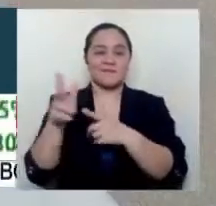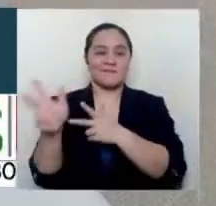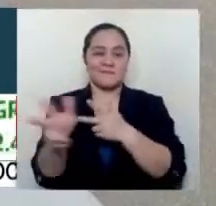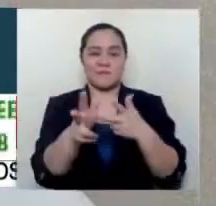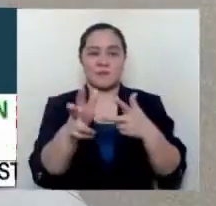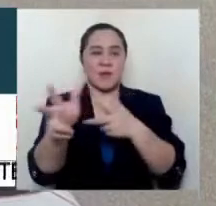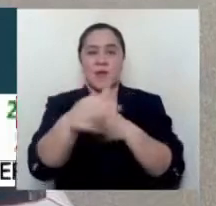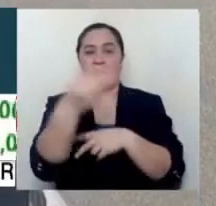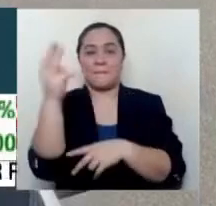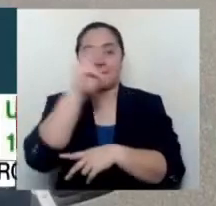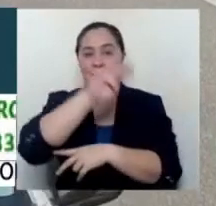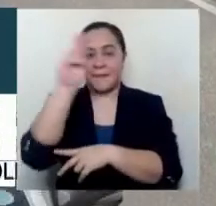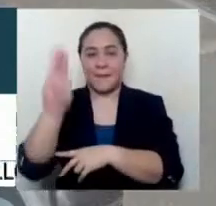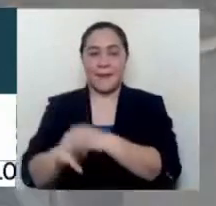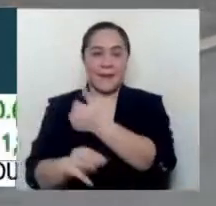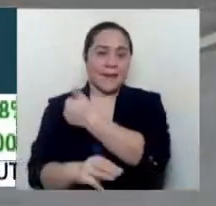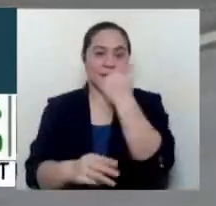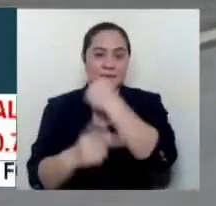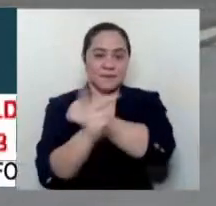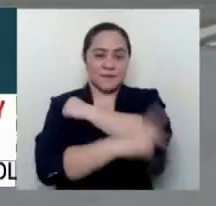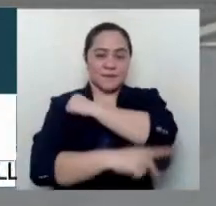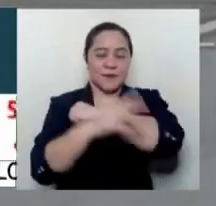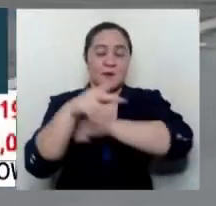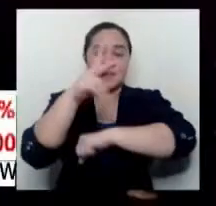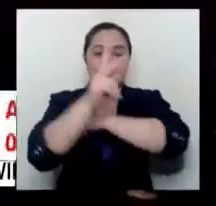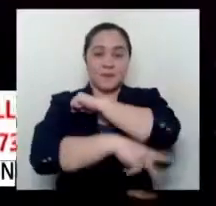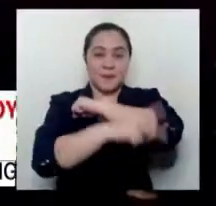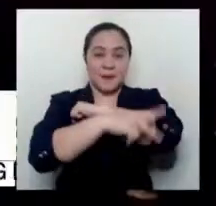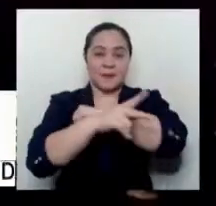other parts of the country.